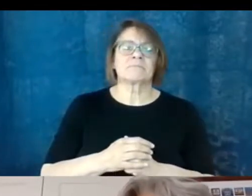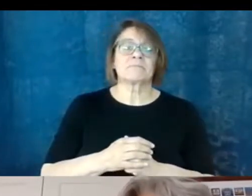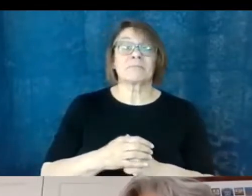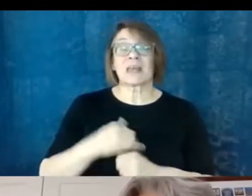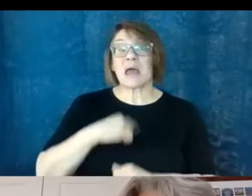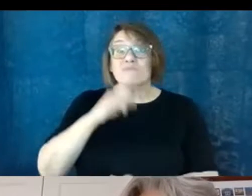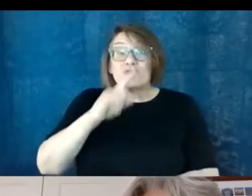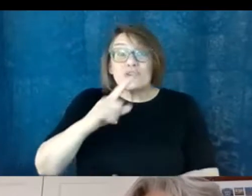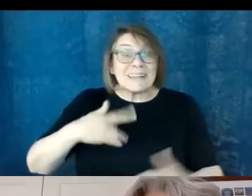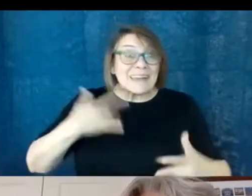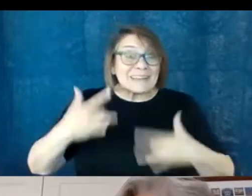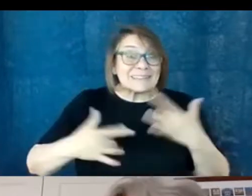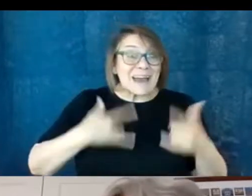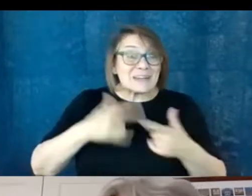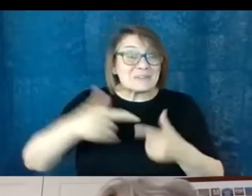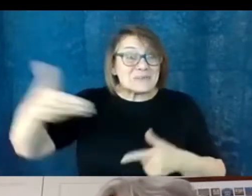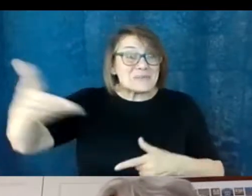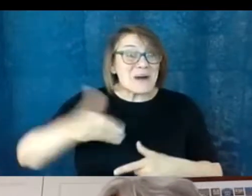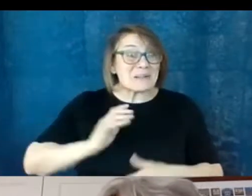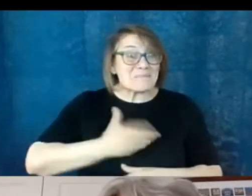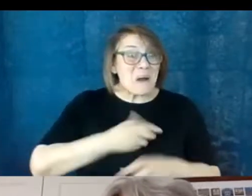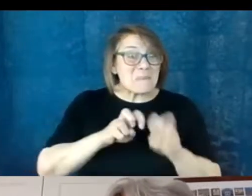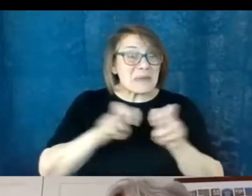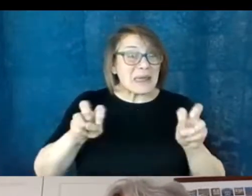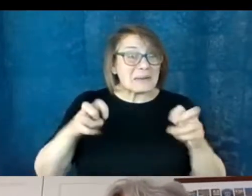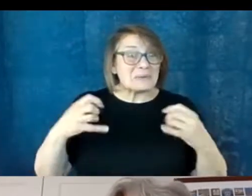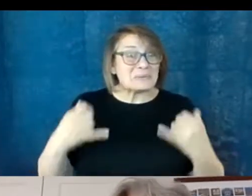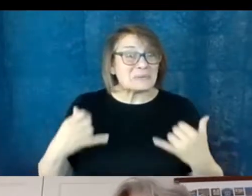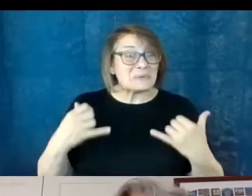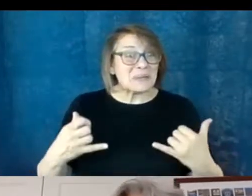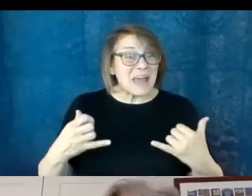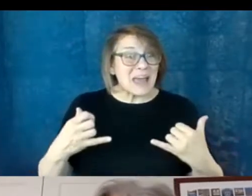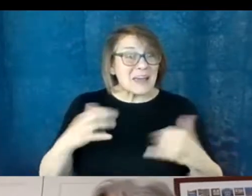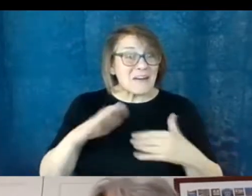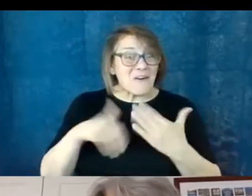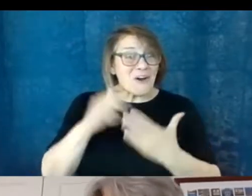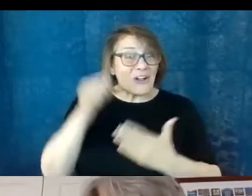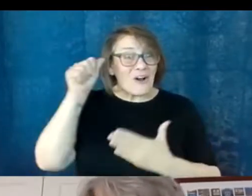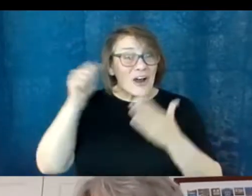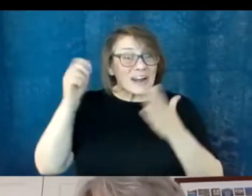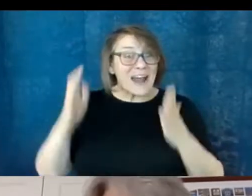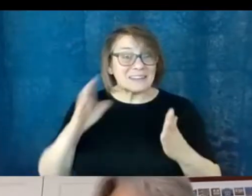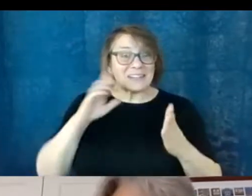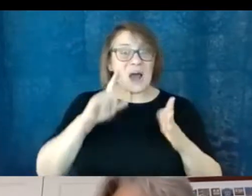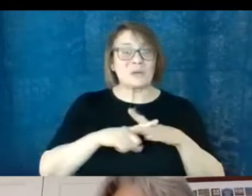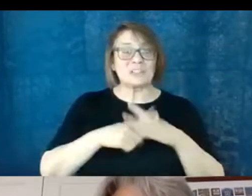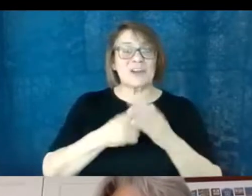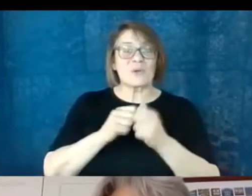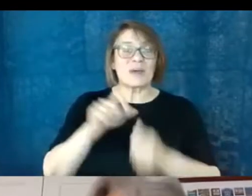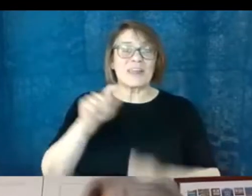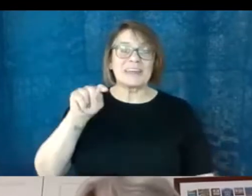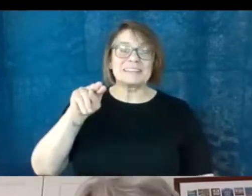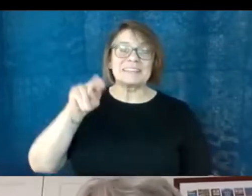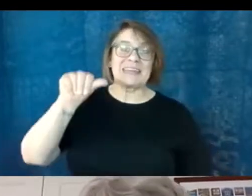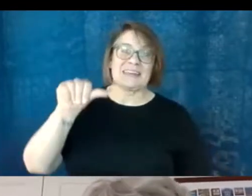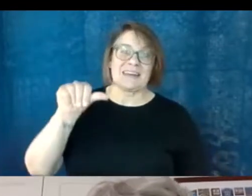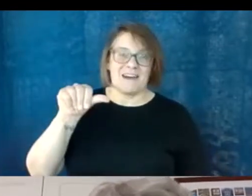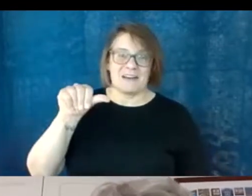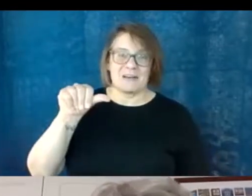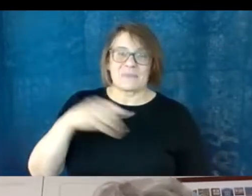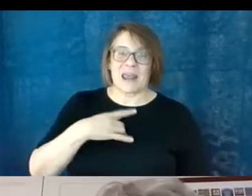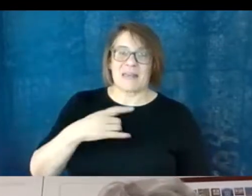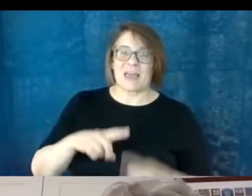really excited to welcome our panel of audiologists. And I'm going to start with Tina. And I would like you